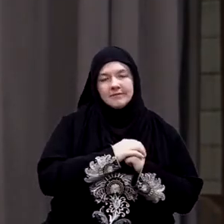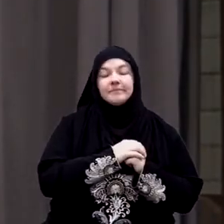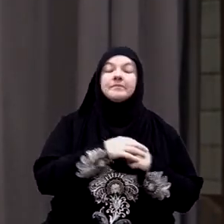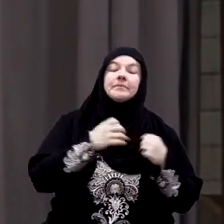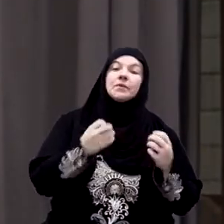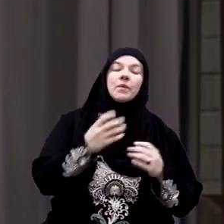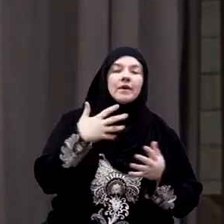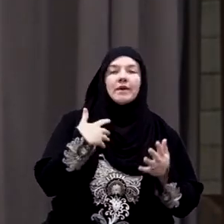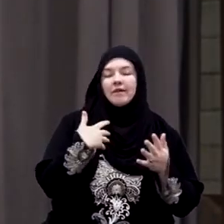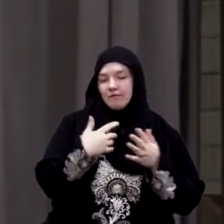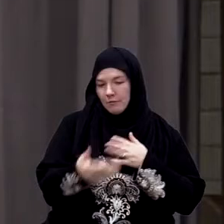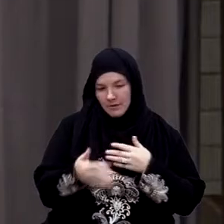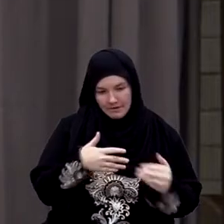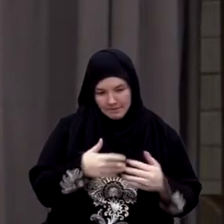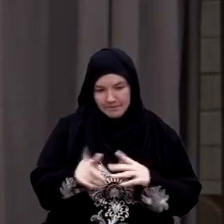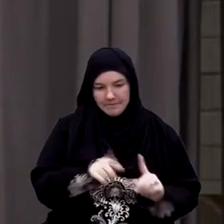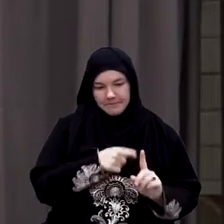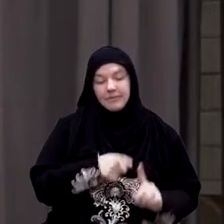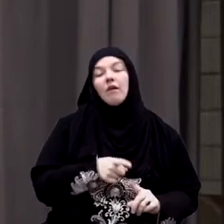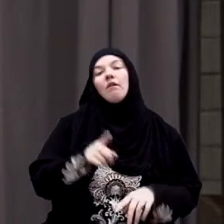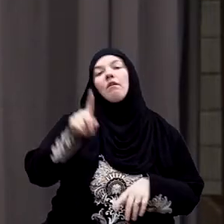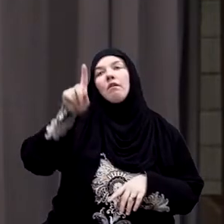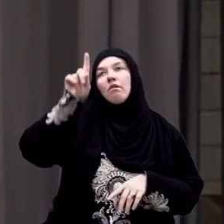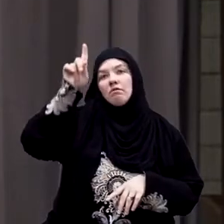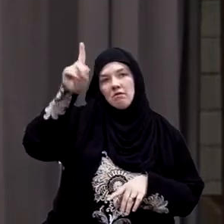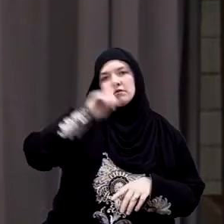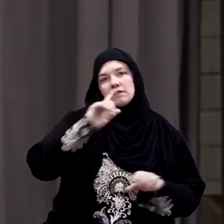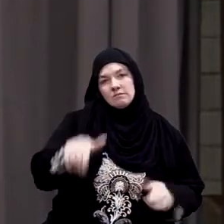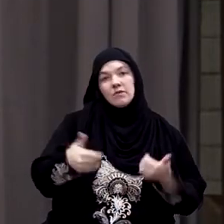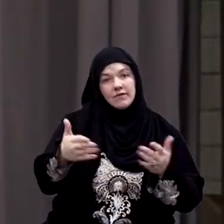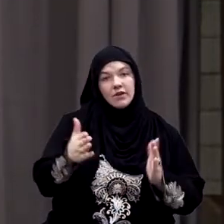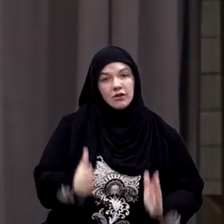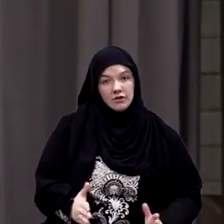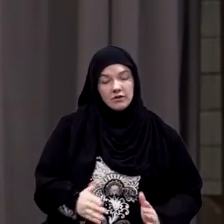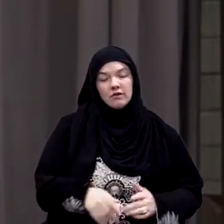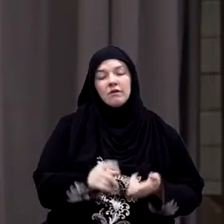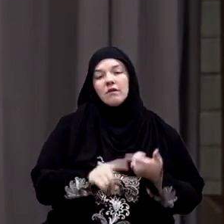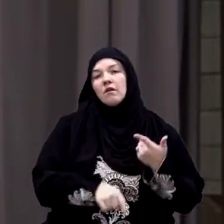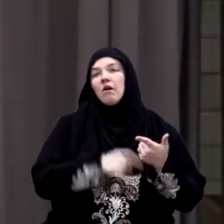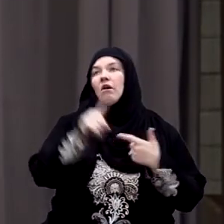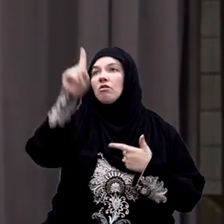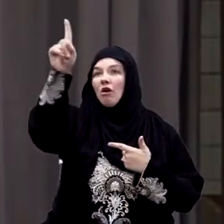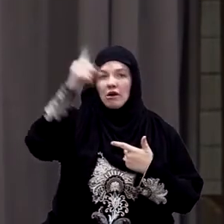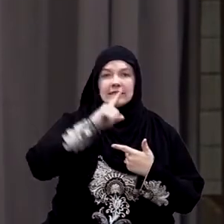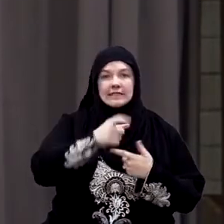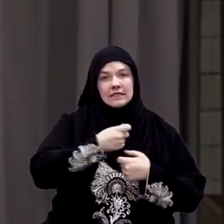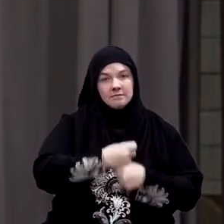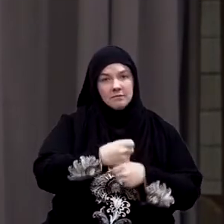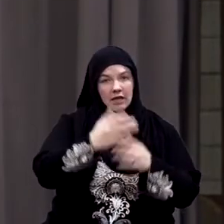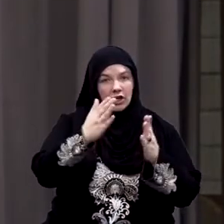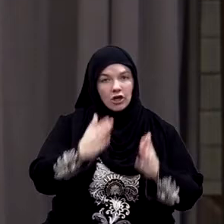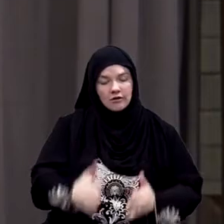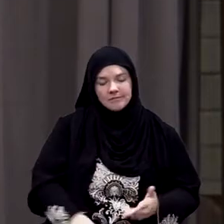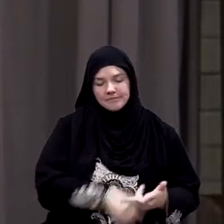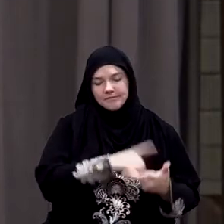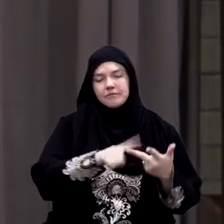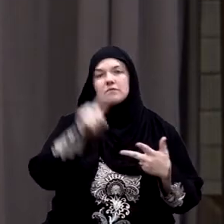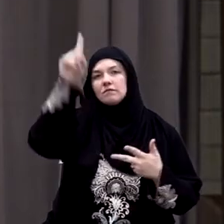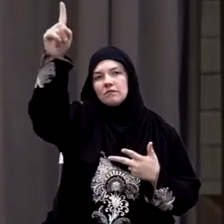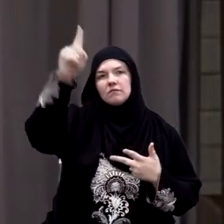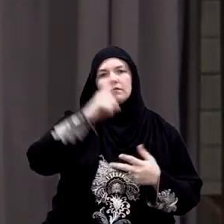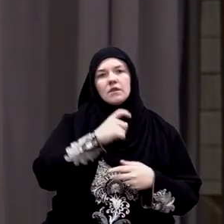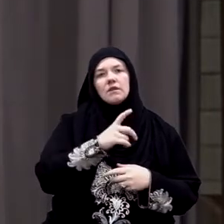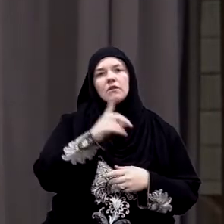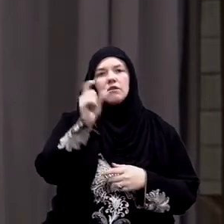So in any way, Allah is the provider. Allah is the creator. Allah is the